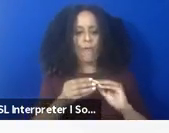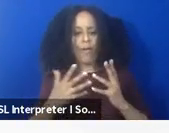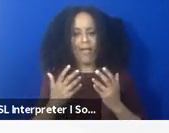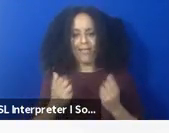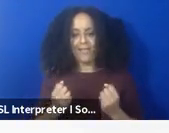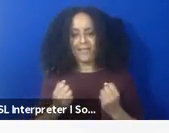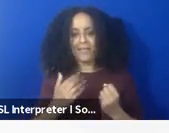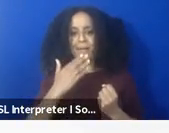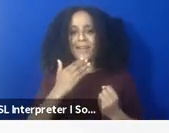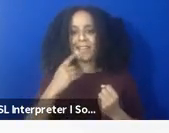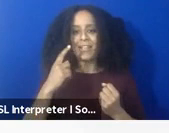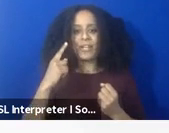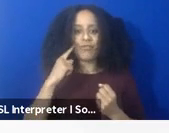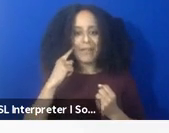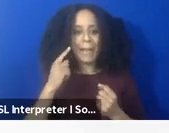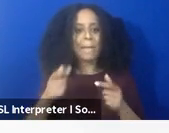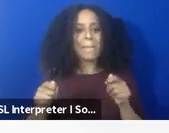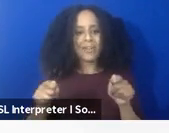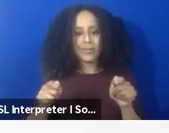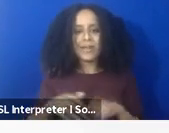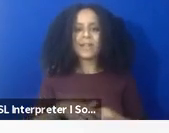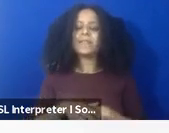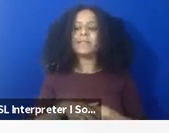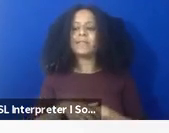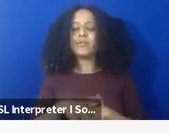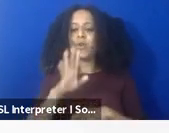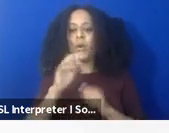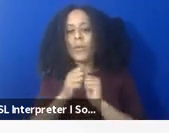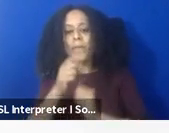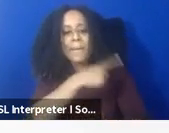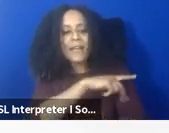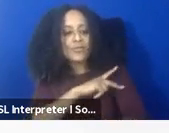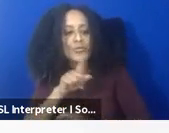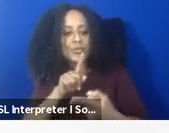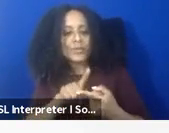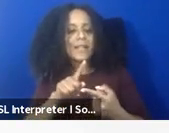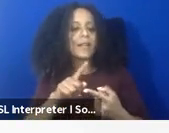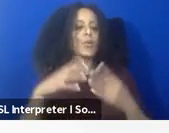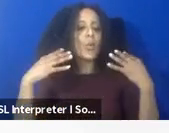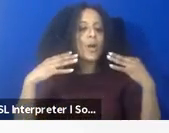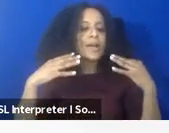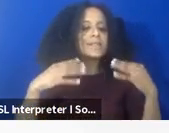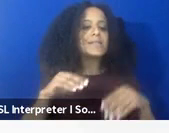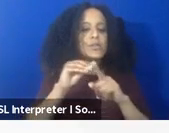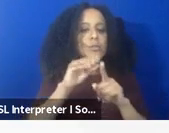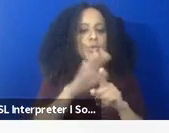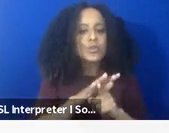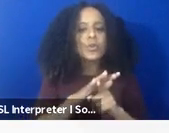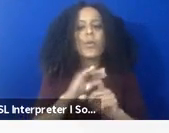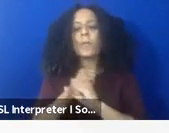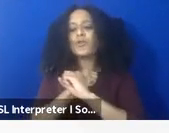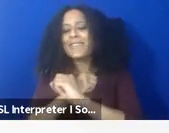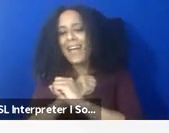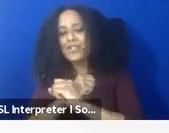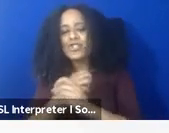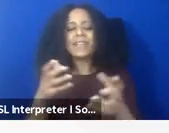is key for hearing health. Talking to the patient about reducing noise exposure, wearing hearing protection devices when in loud noise